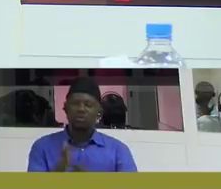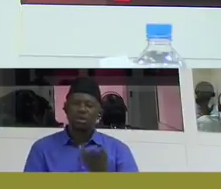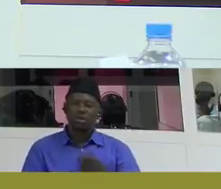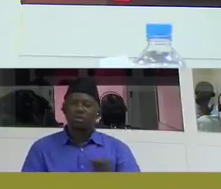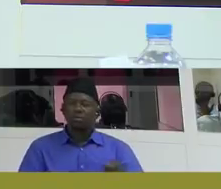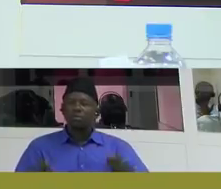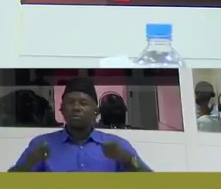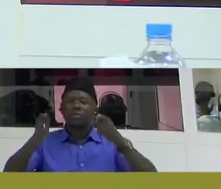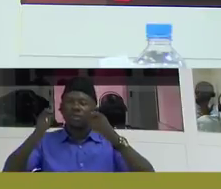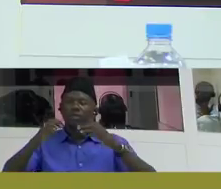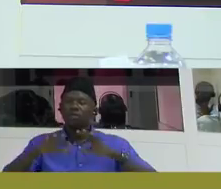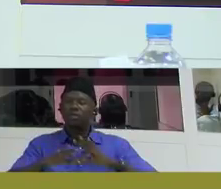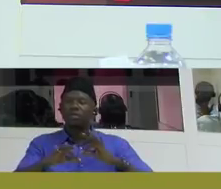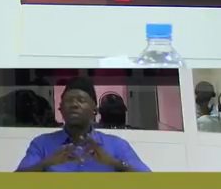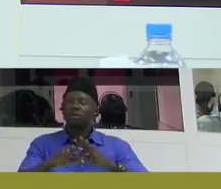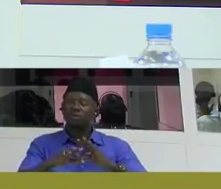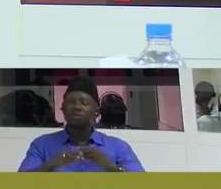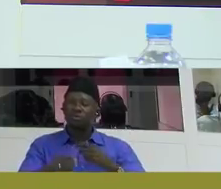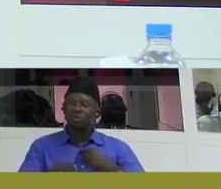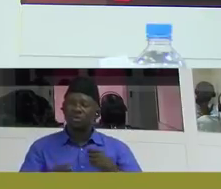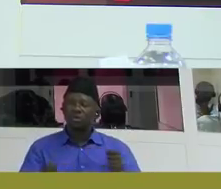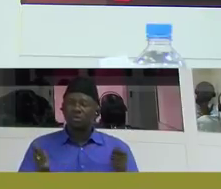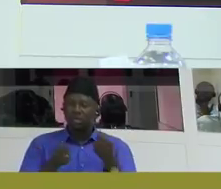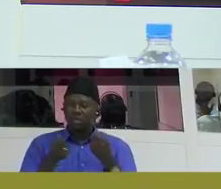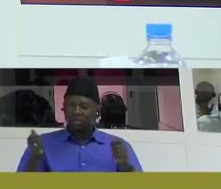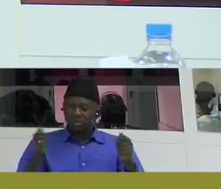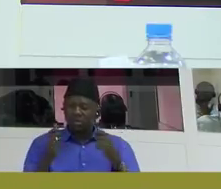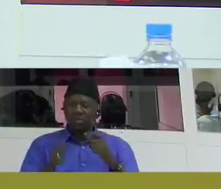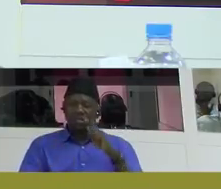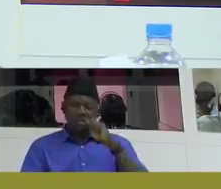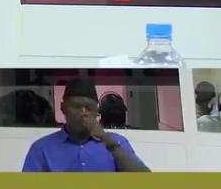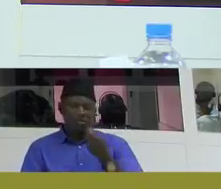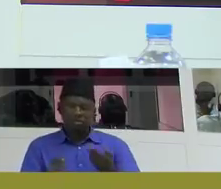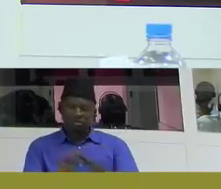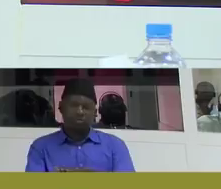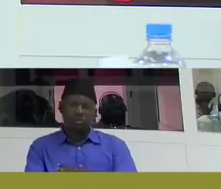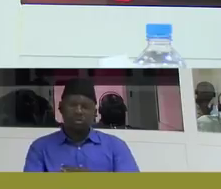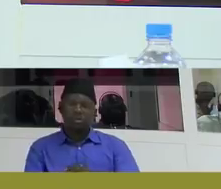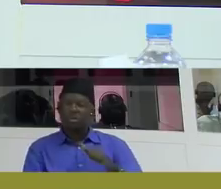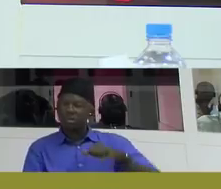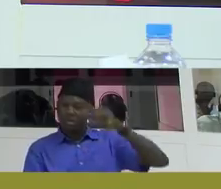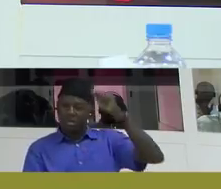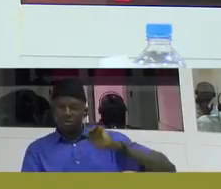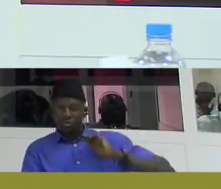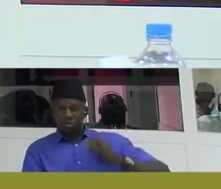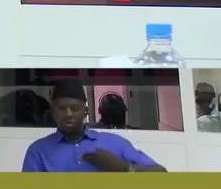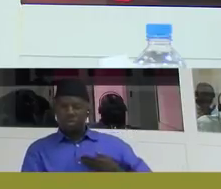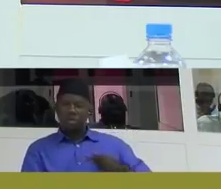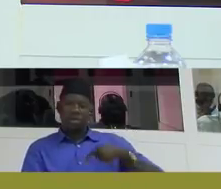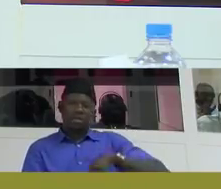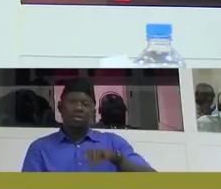was celebrating the death of an elderly woman in their clan.